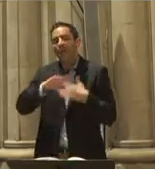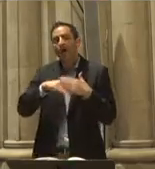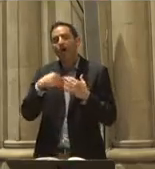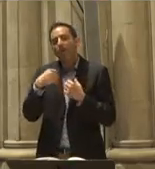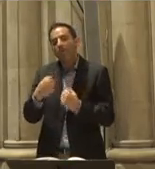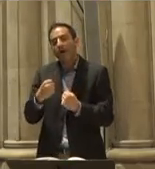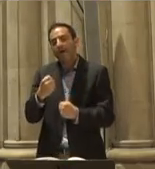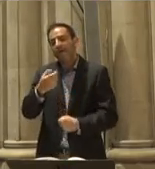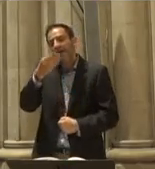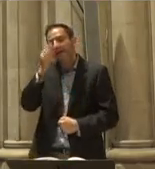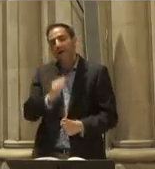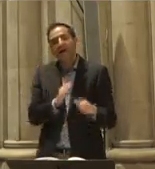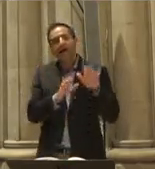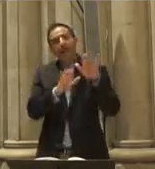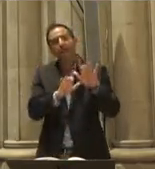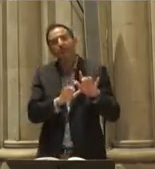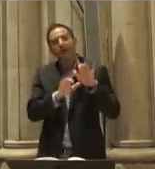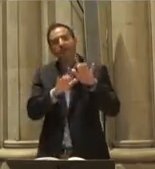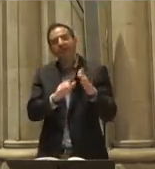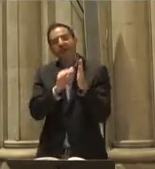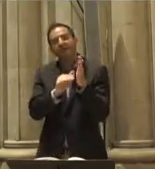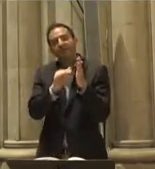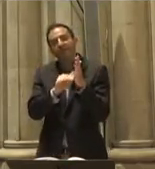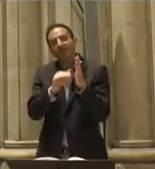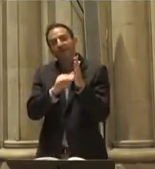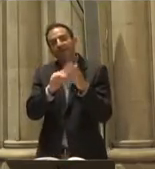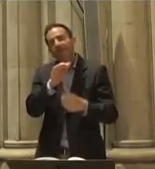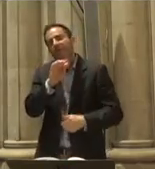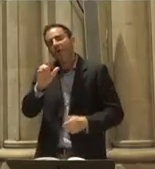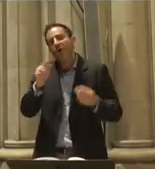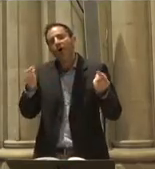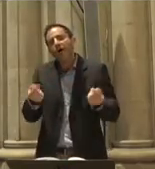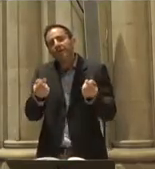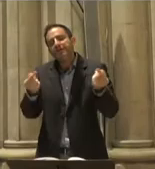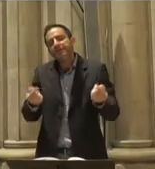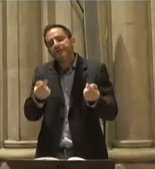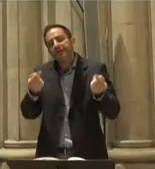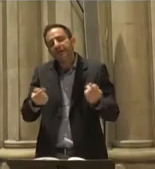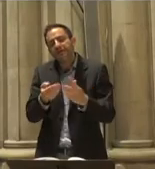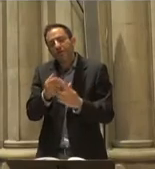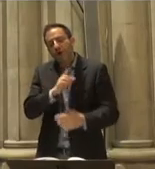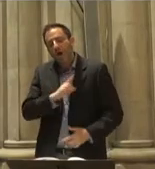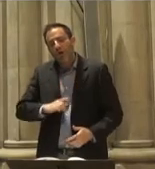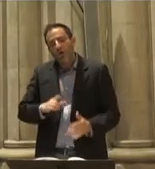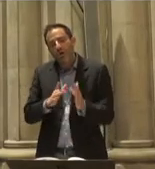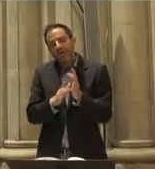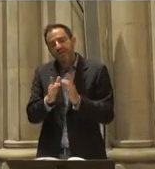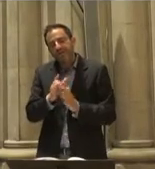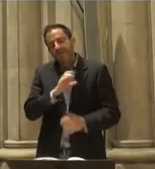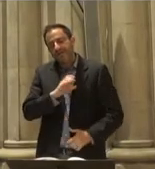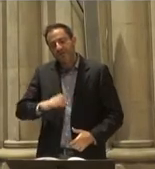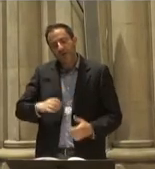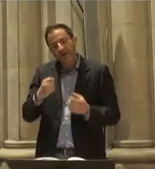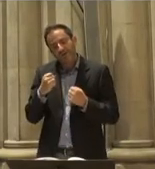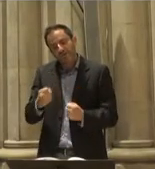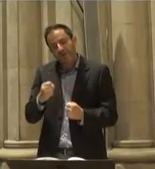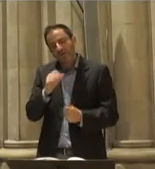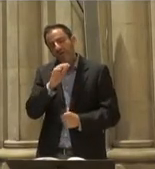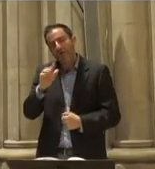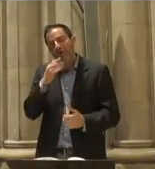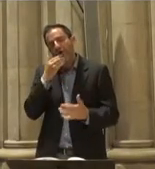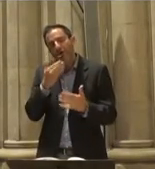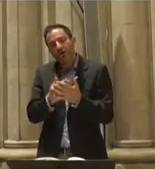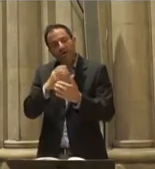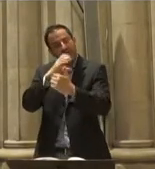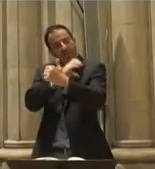God, have mercy on you, forgive you all your sins through our Lord Jesus Christ, strengthen you in all goodness, and by the